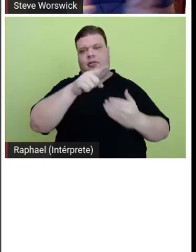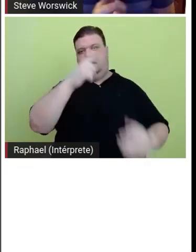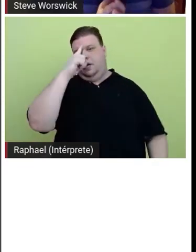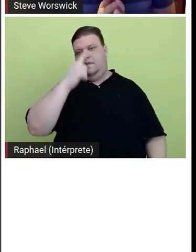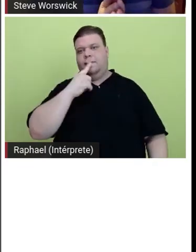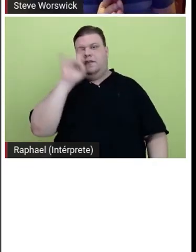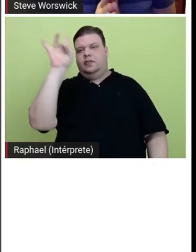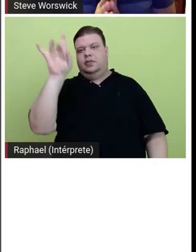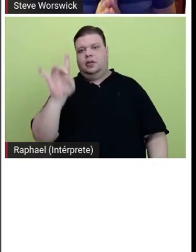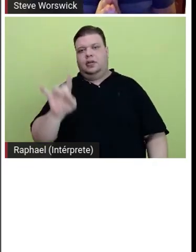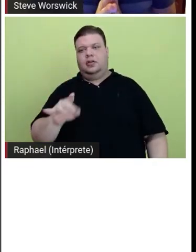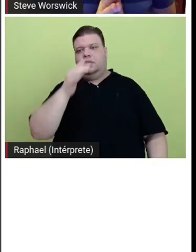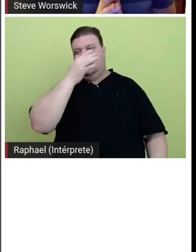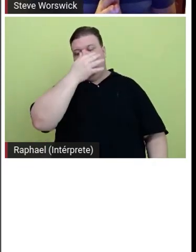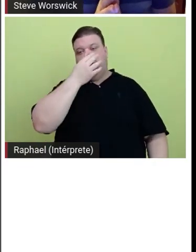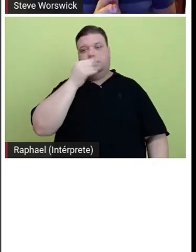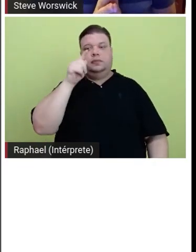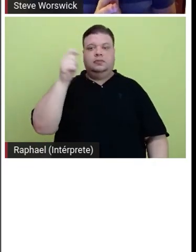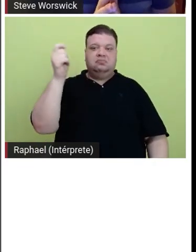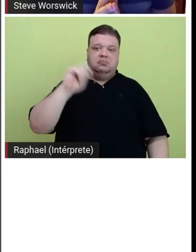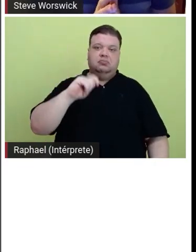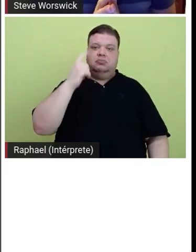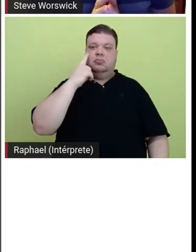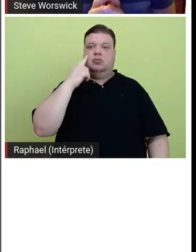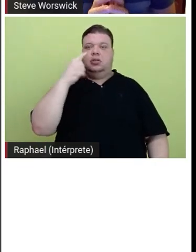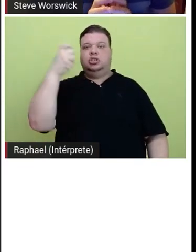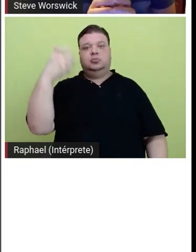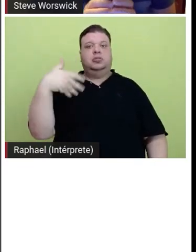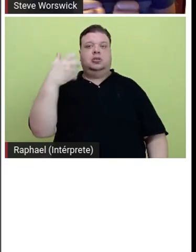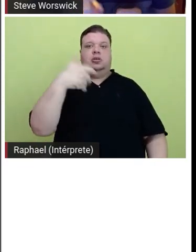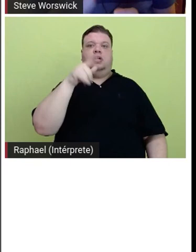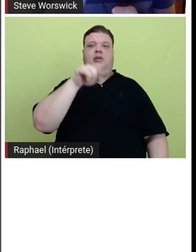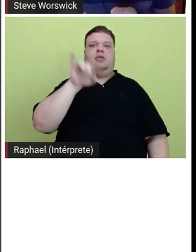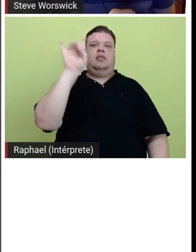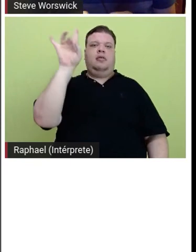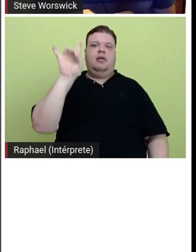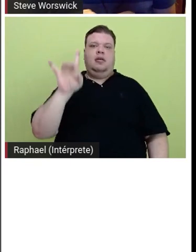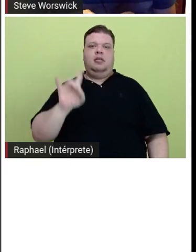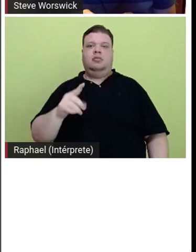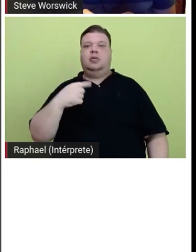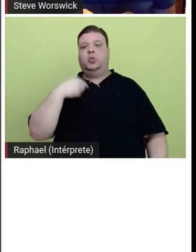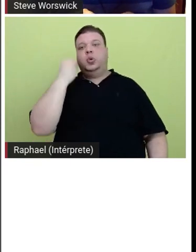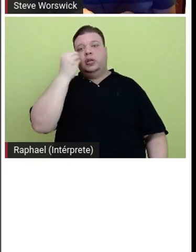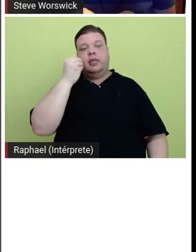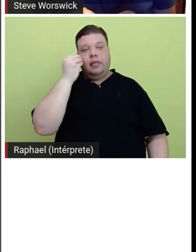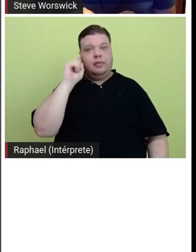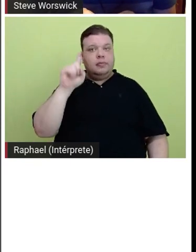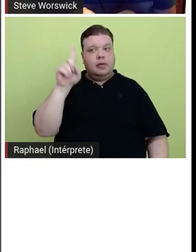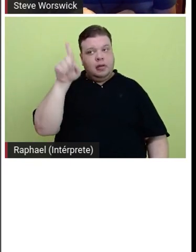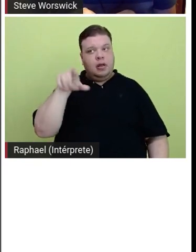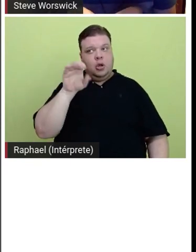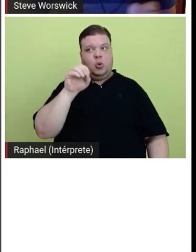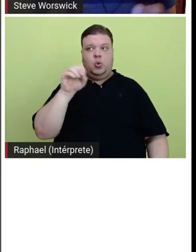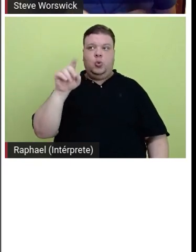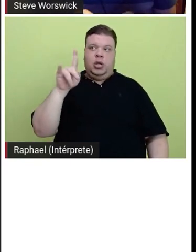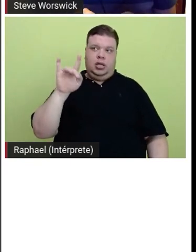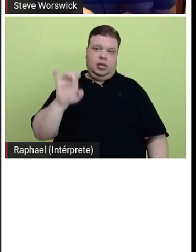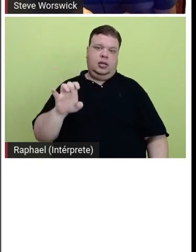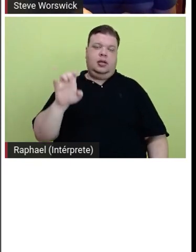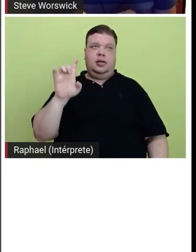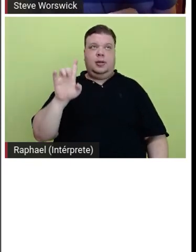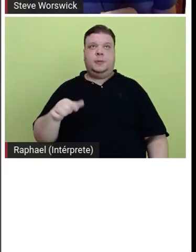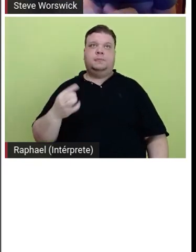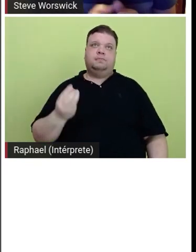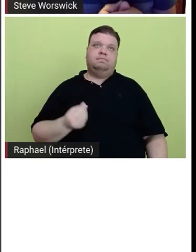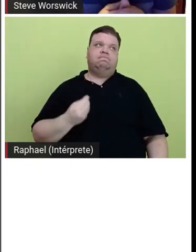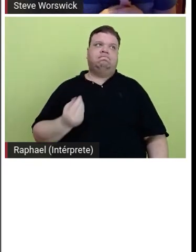a little experiment on TikTok, which we uploaded Kooky, a couple of months ago